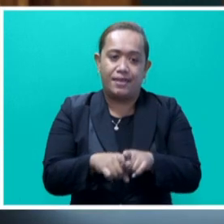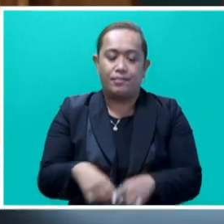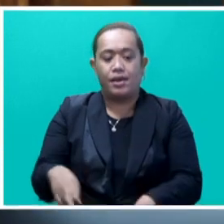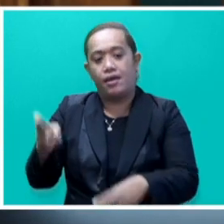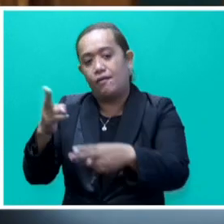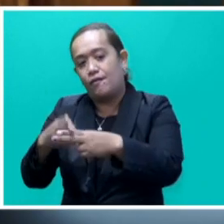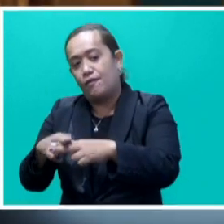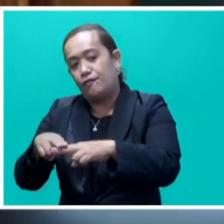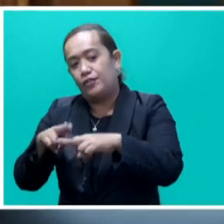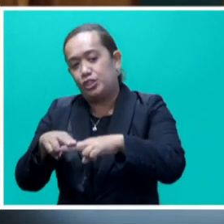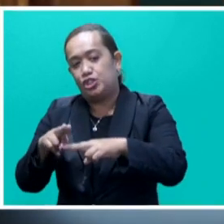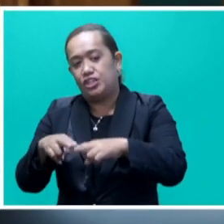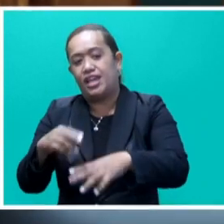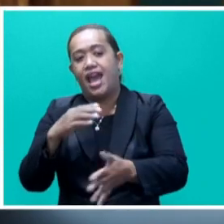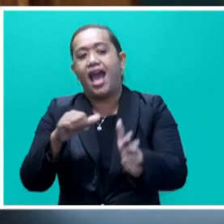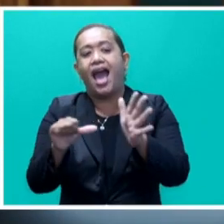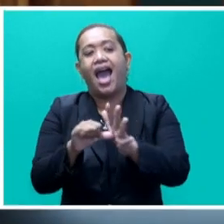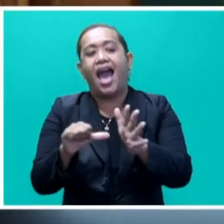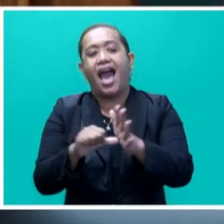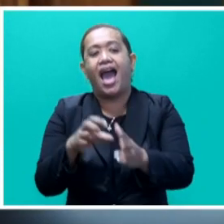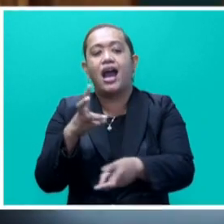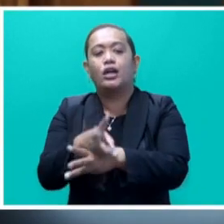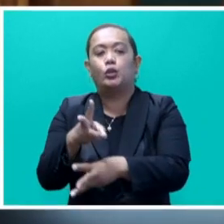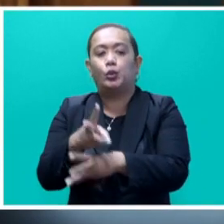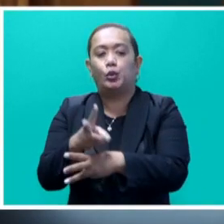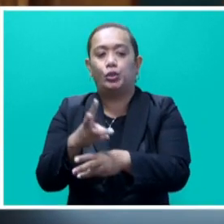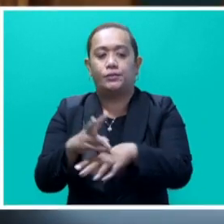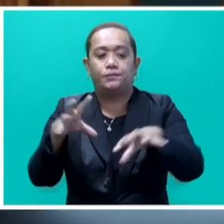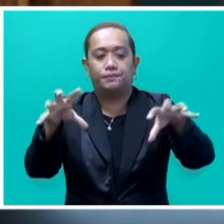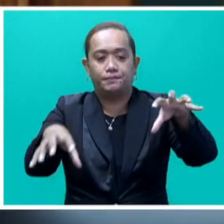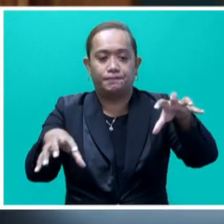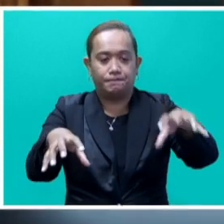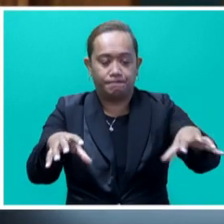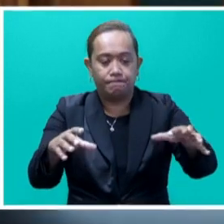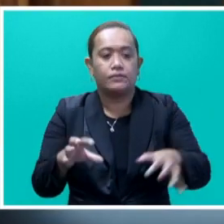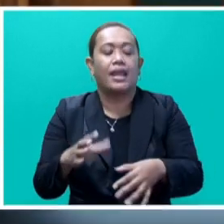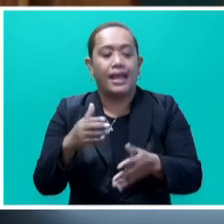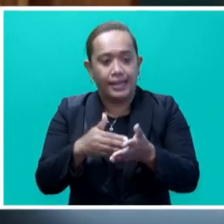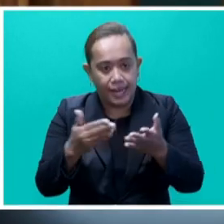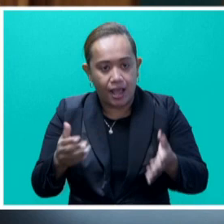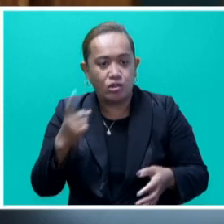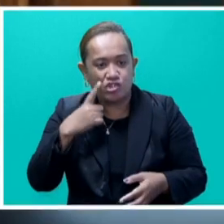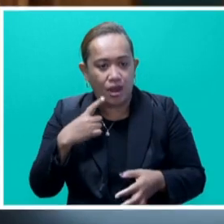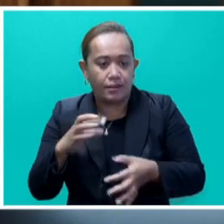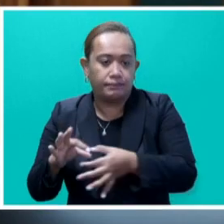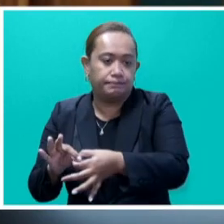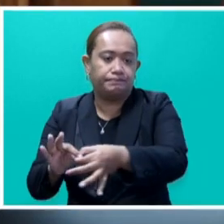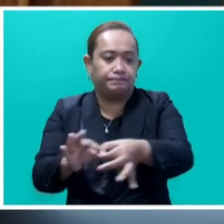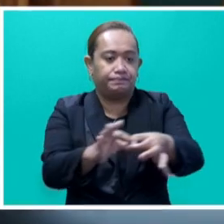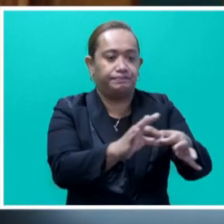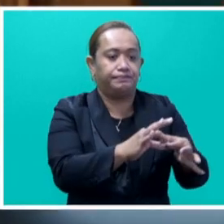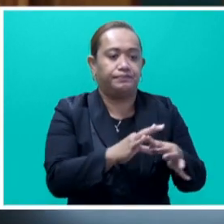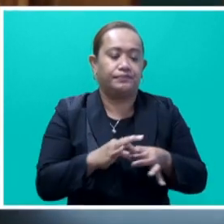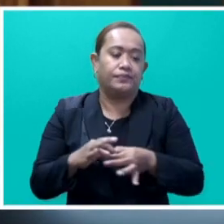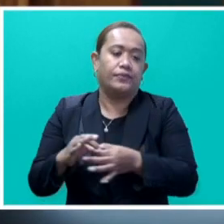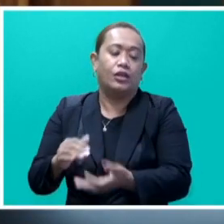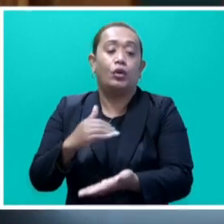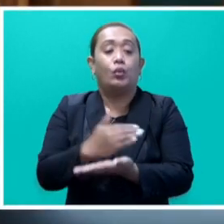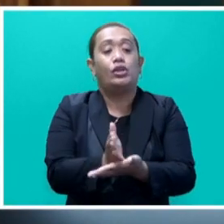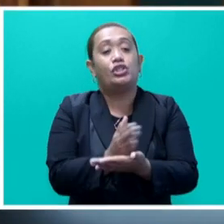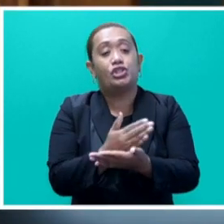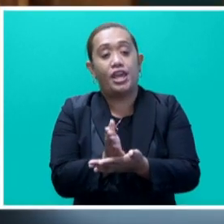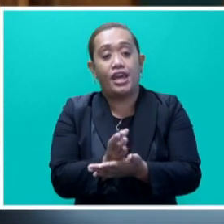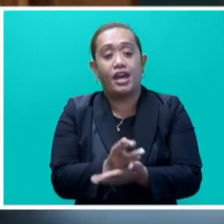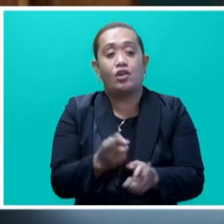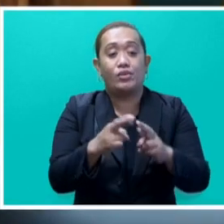duplication of effort, which only lead to wasted resources. We are trying to see if they can share resources such as the